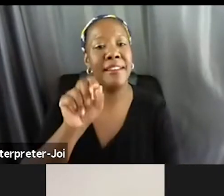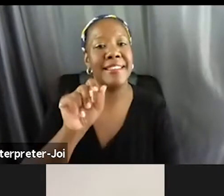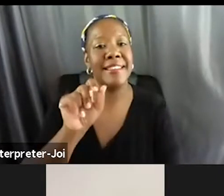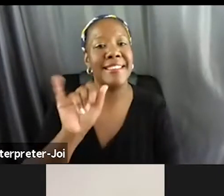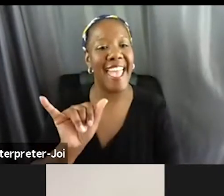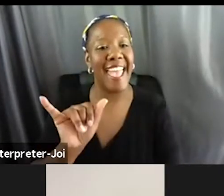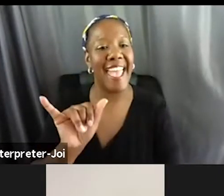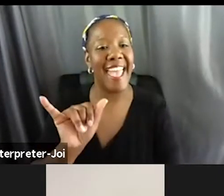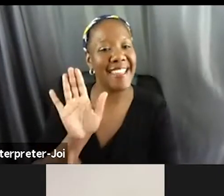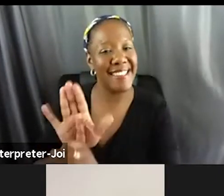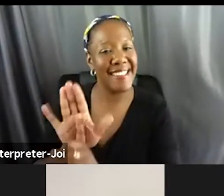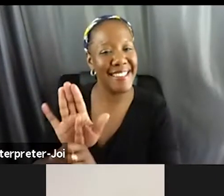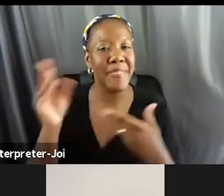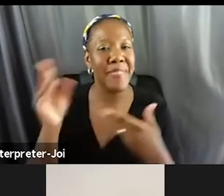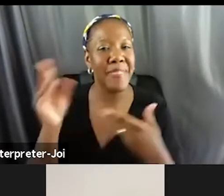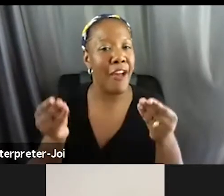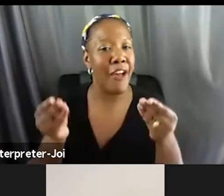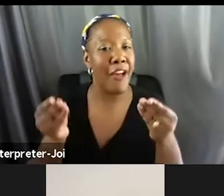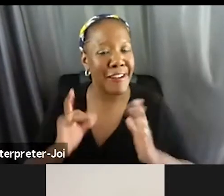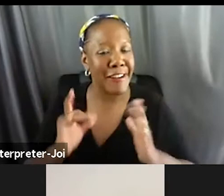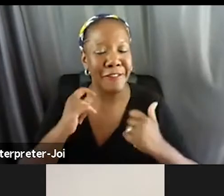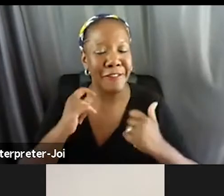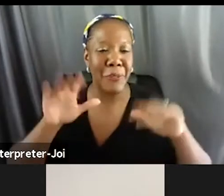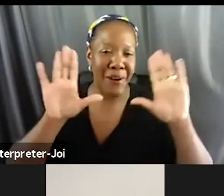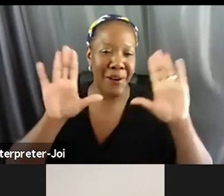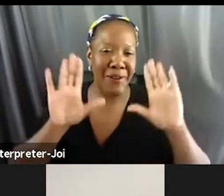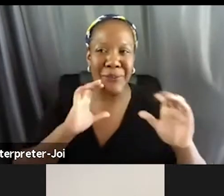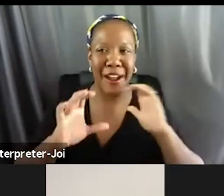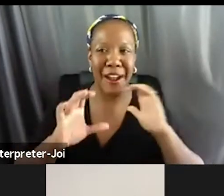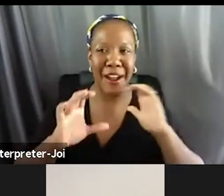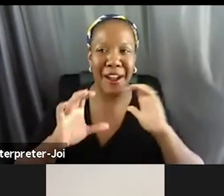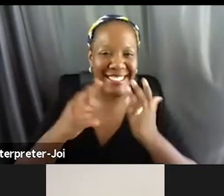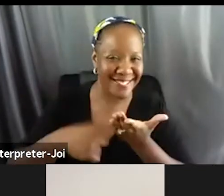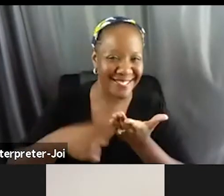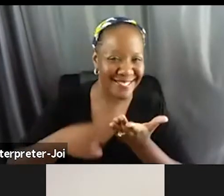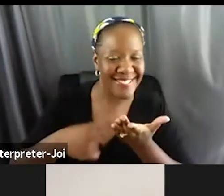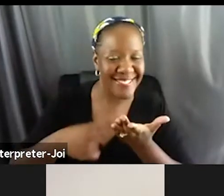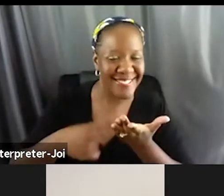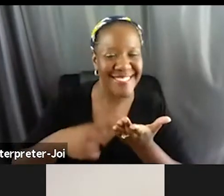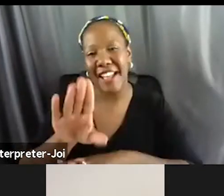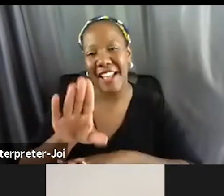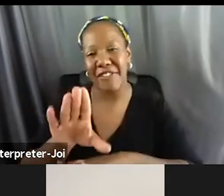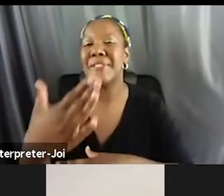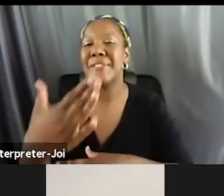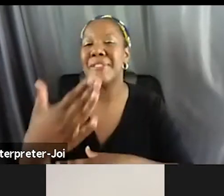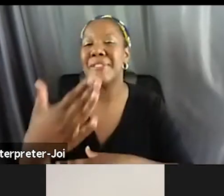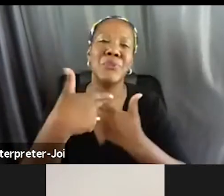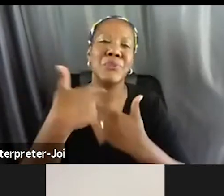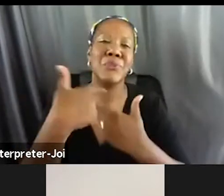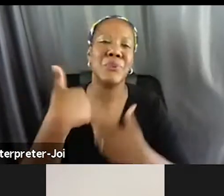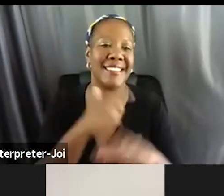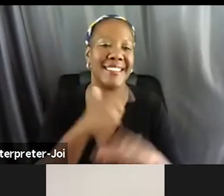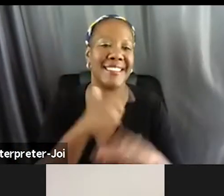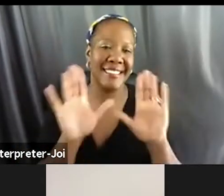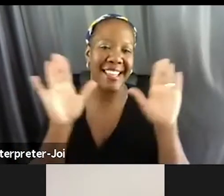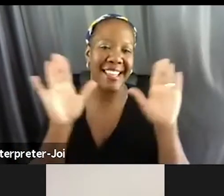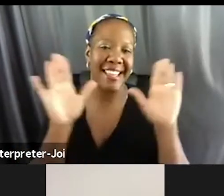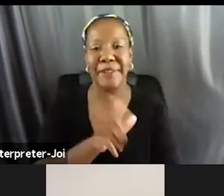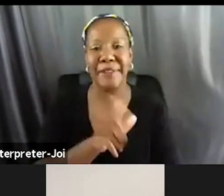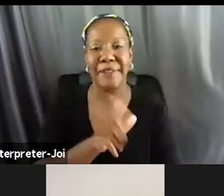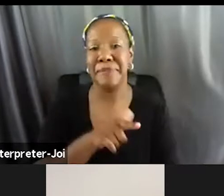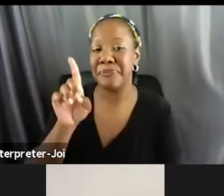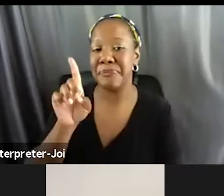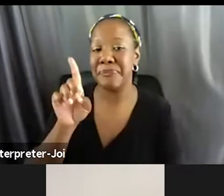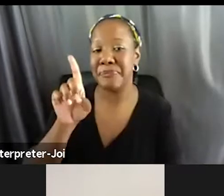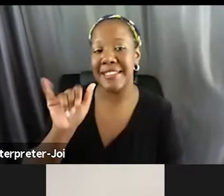to have this wonderful conversation with us this afternoon. So thank you for joining us on this Sunday. So Day Al-Mohammed